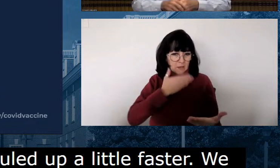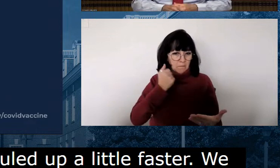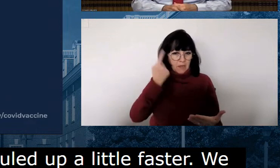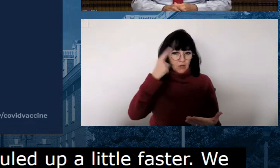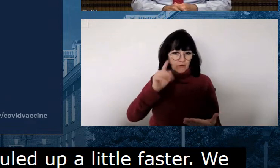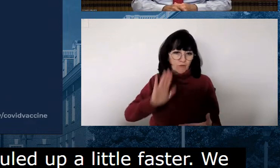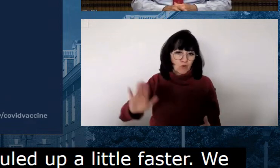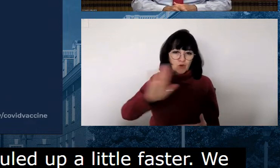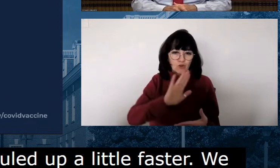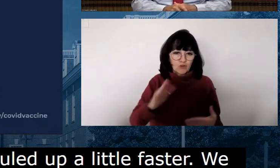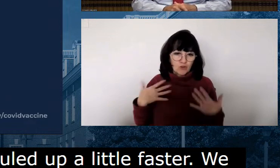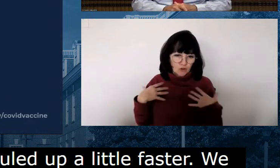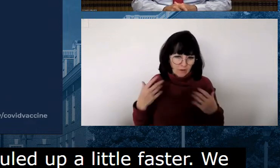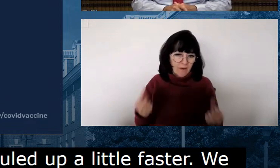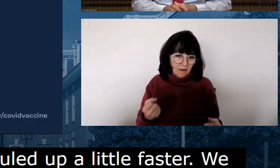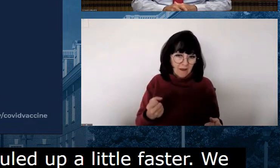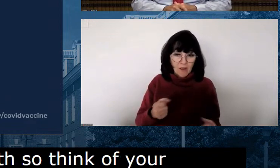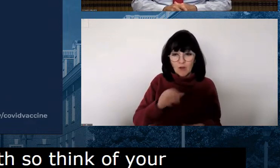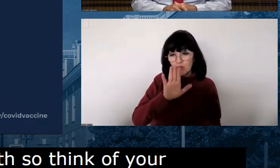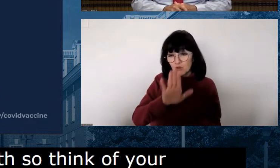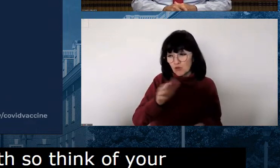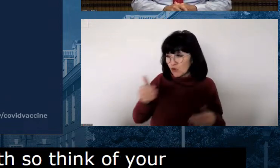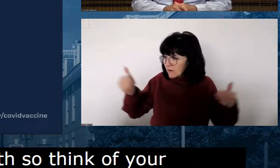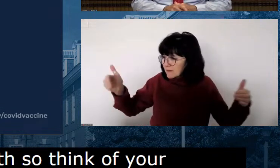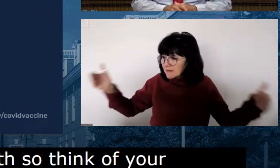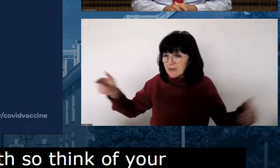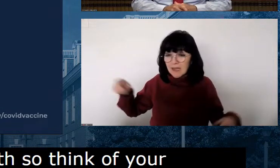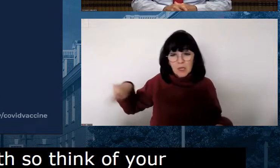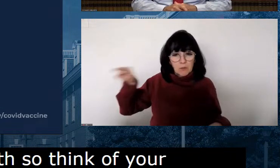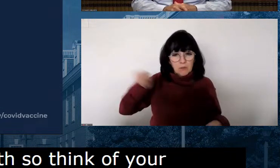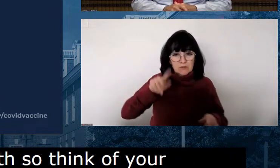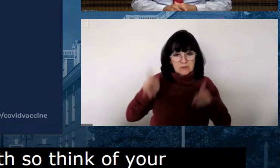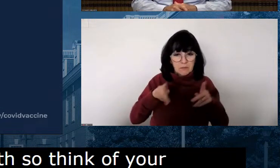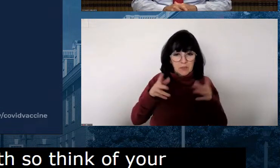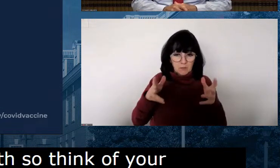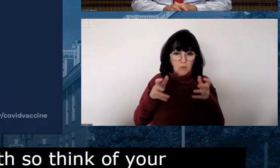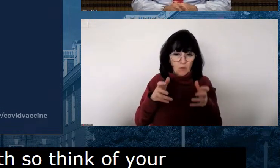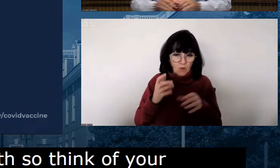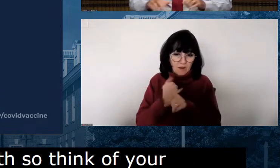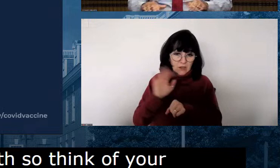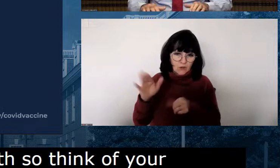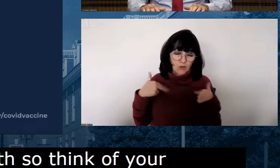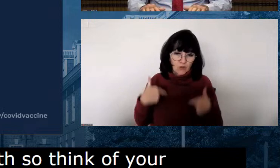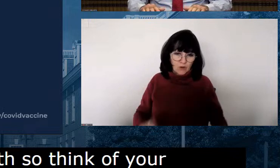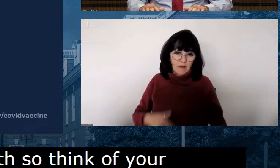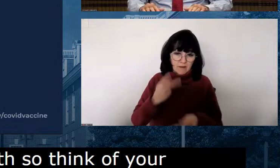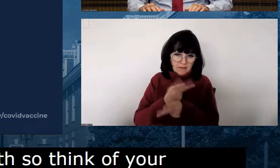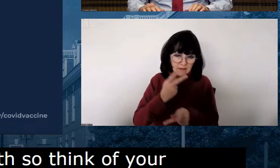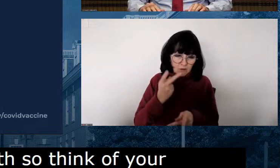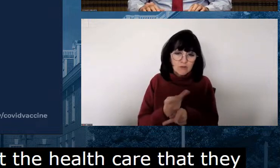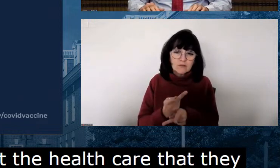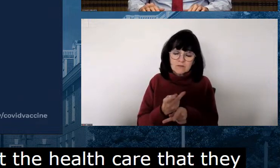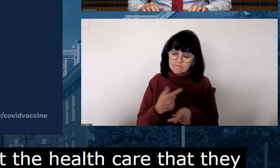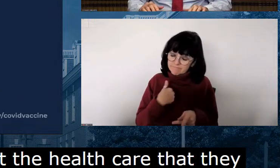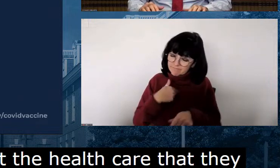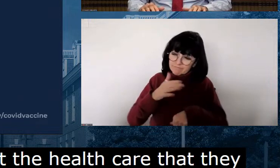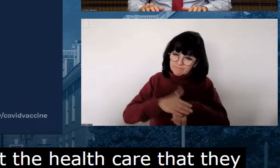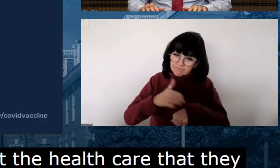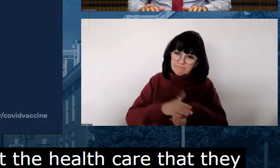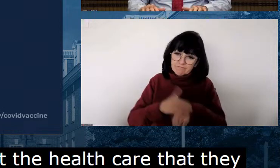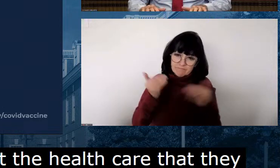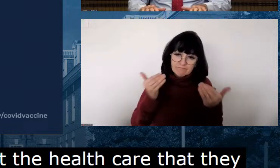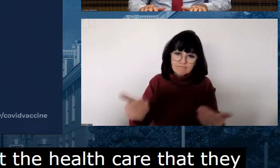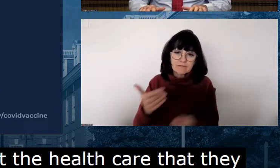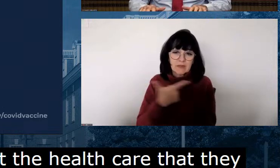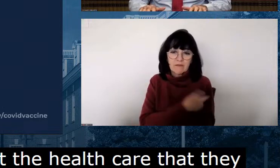that respect so that they can get the health care that they need. So also get vaccinated or get your booster. And one of the